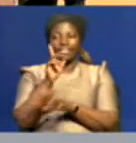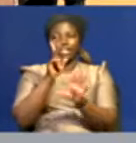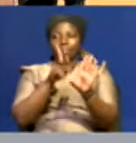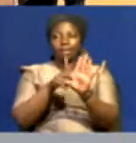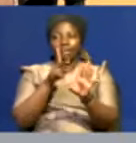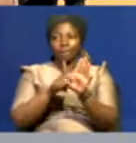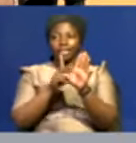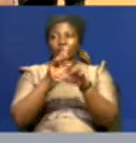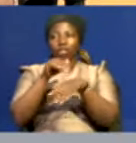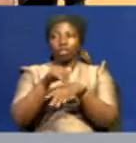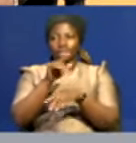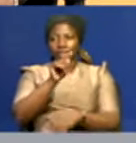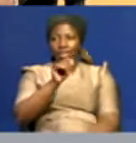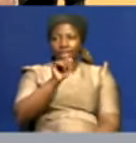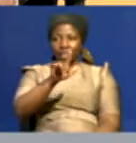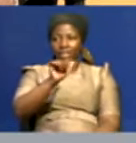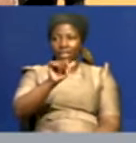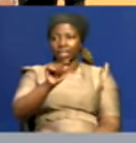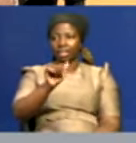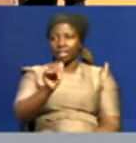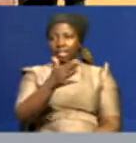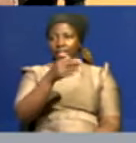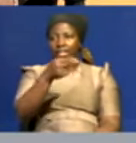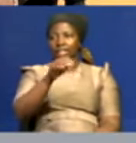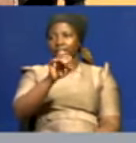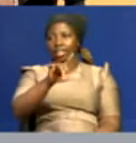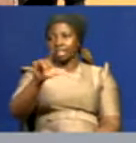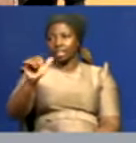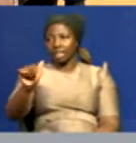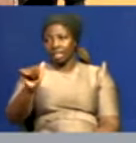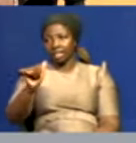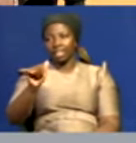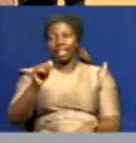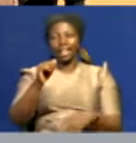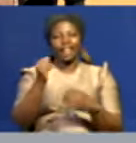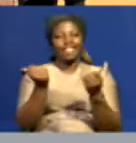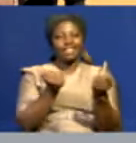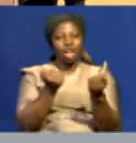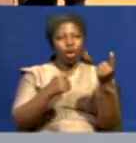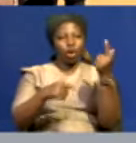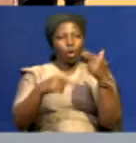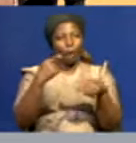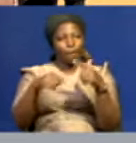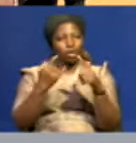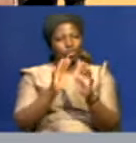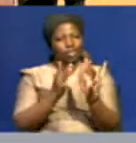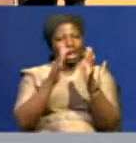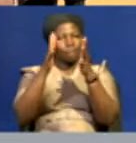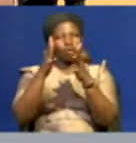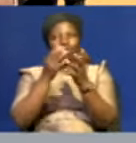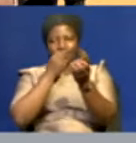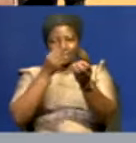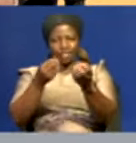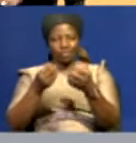on Talanta Hela Rally Sherehe. Give us an update from your end.